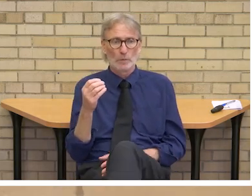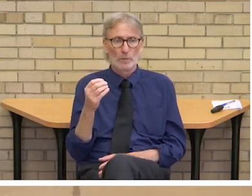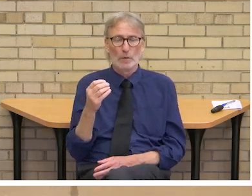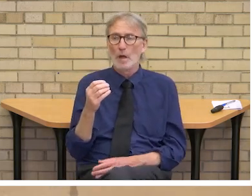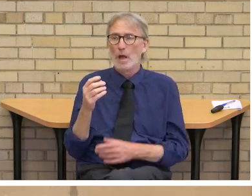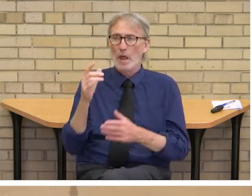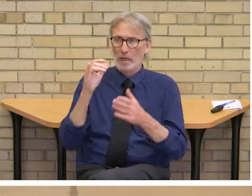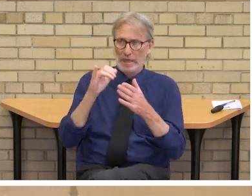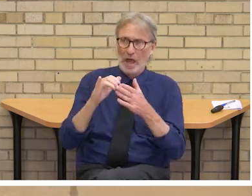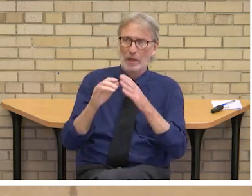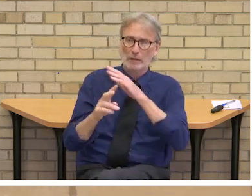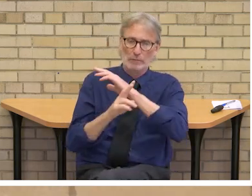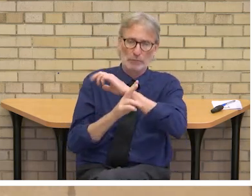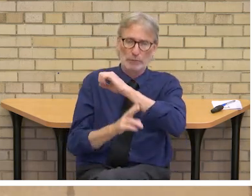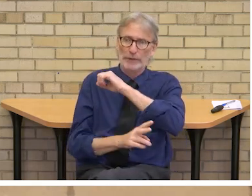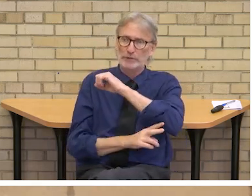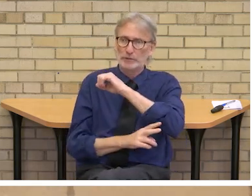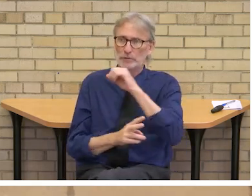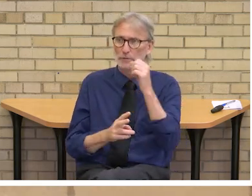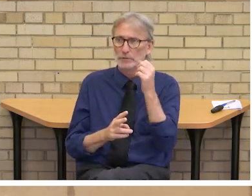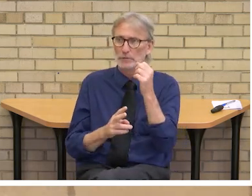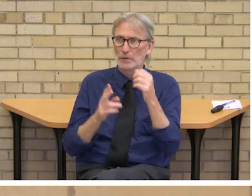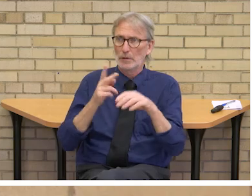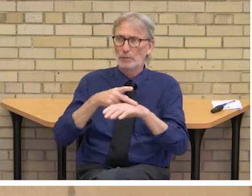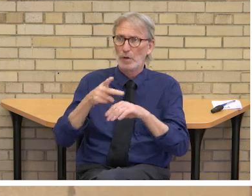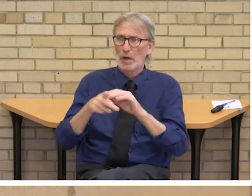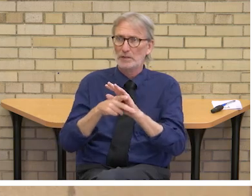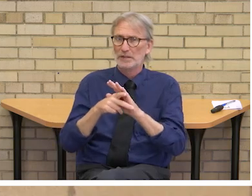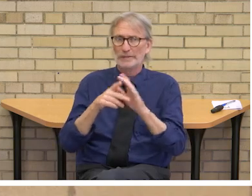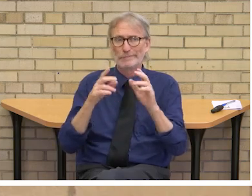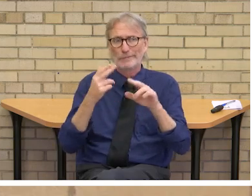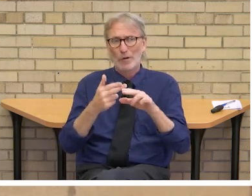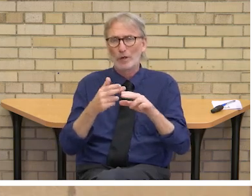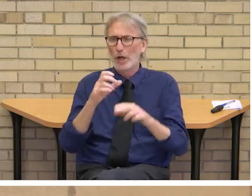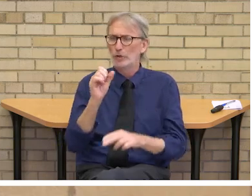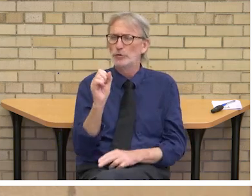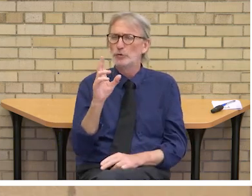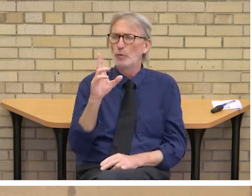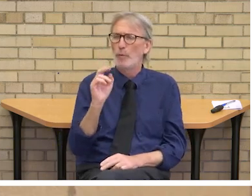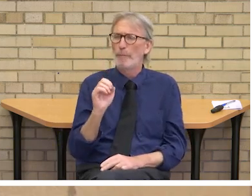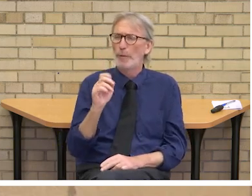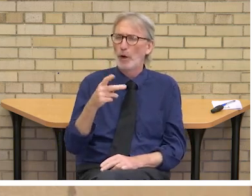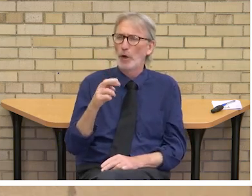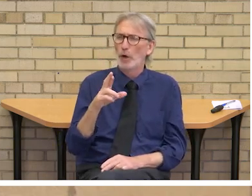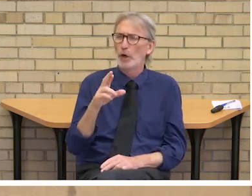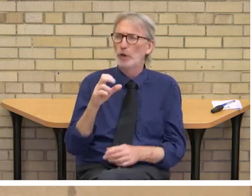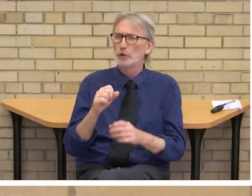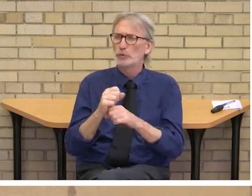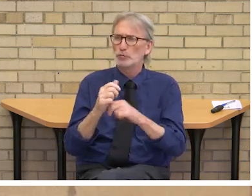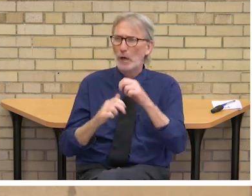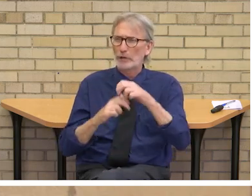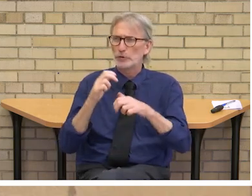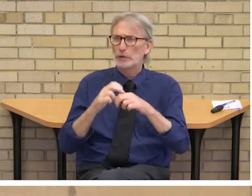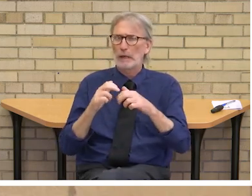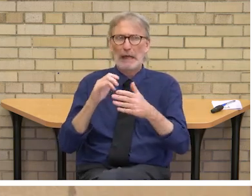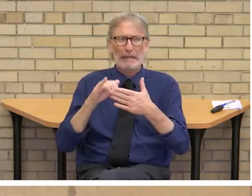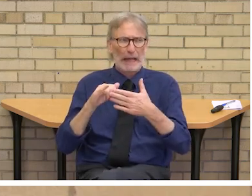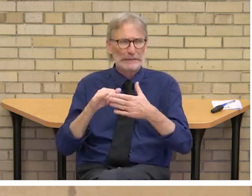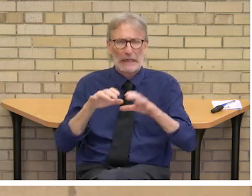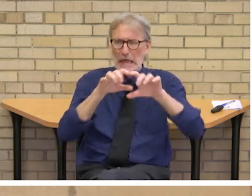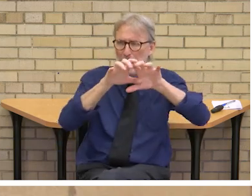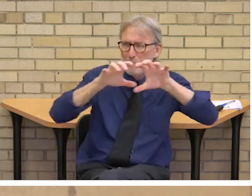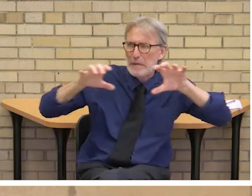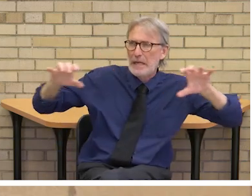that bridge project, it's kind of what we call a superstructure replacement. The superstructure is the beams and the deck